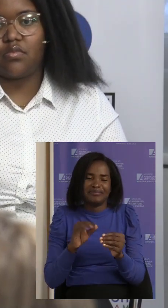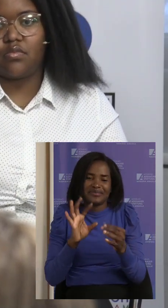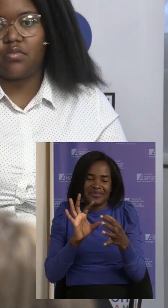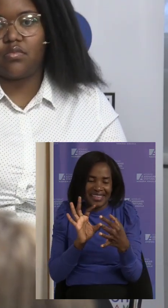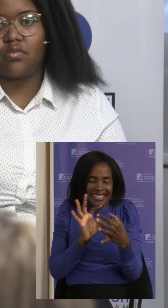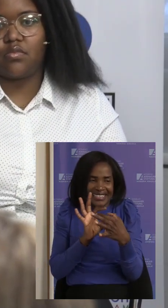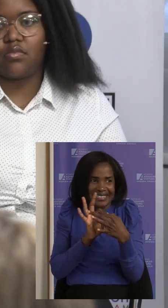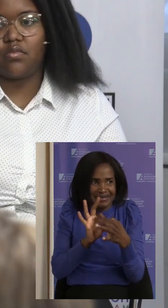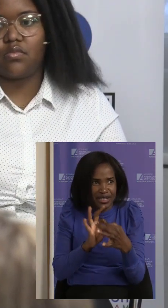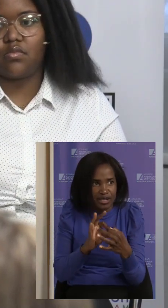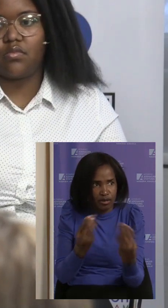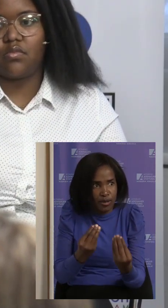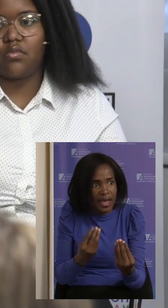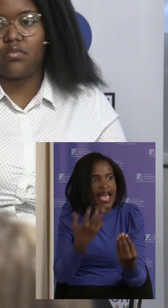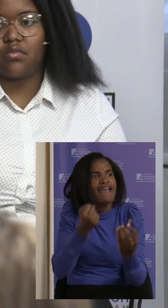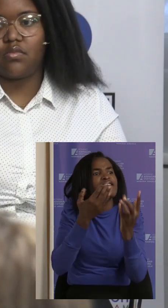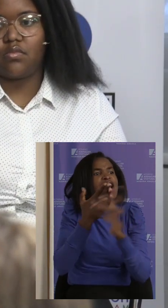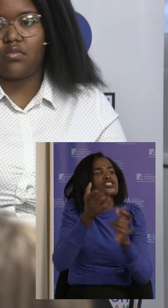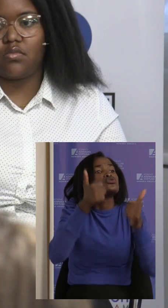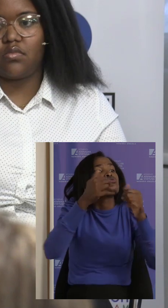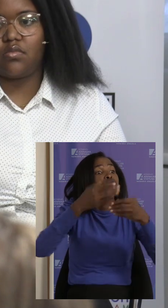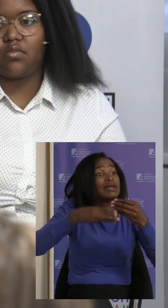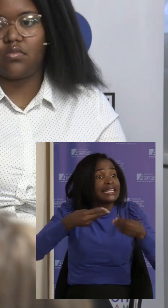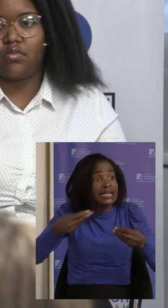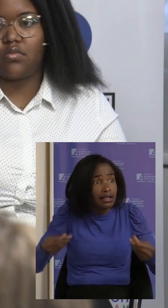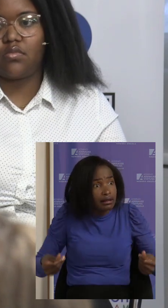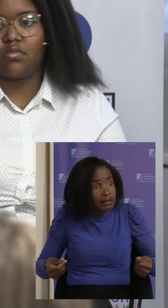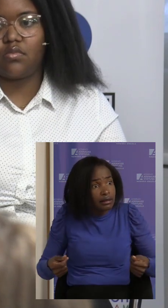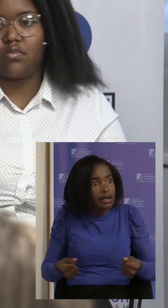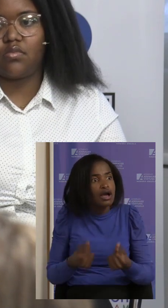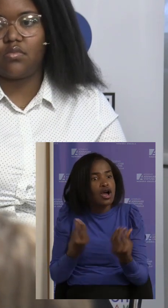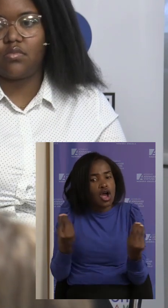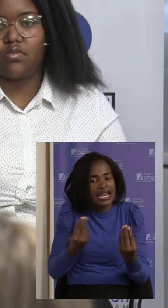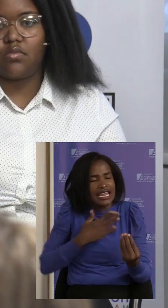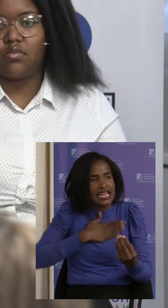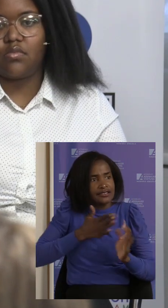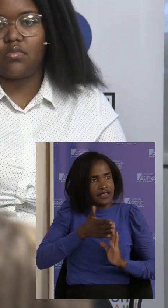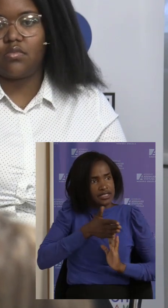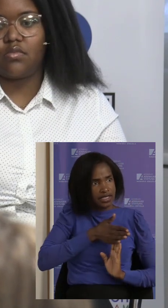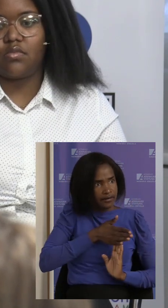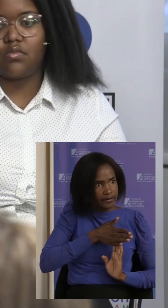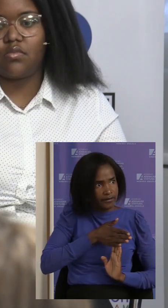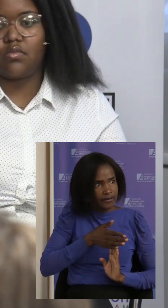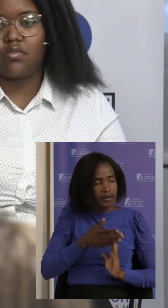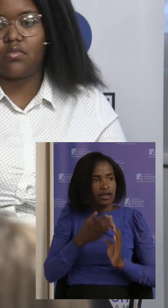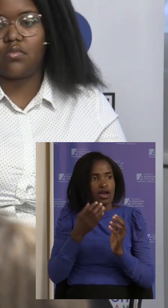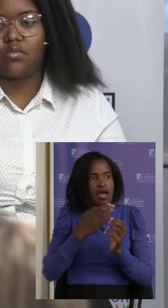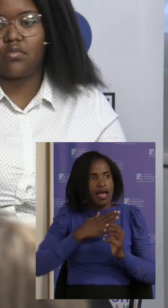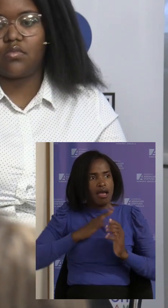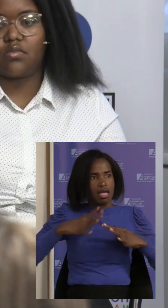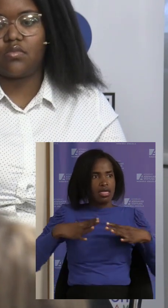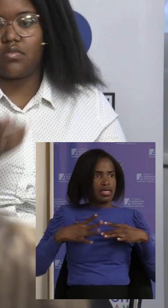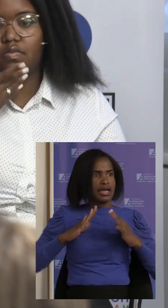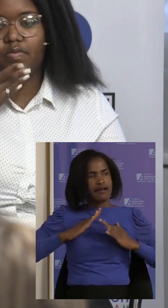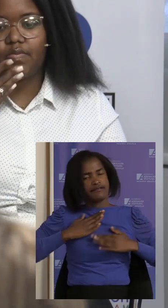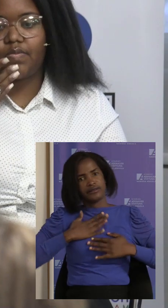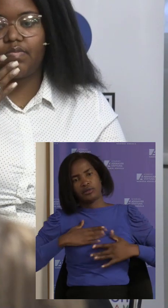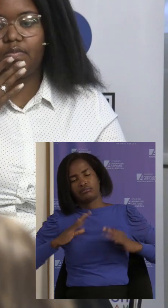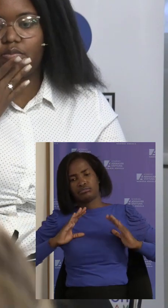has access to good materials. The learners feel safe and comfortable in the